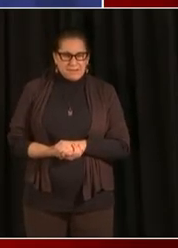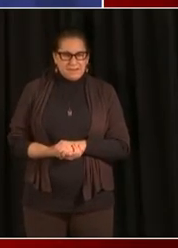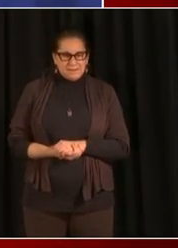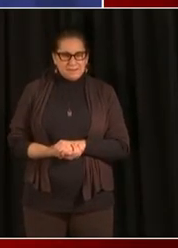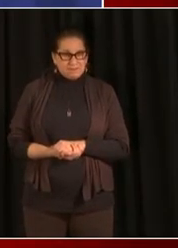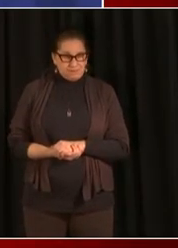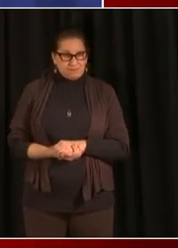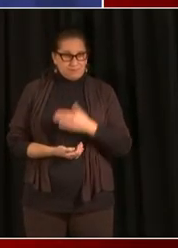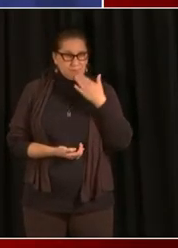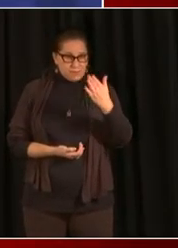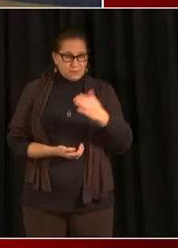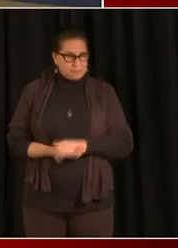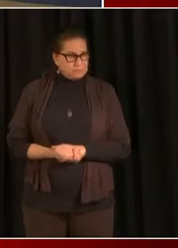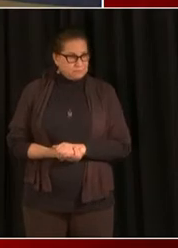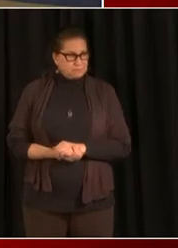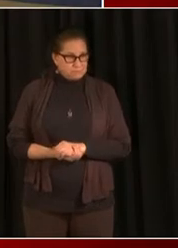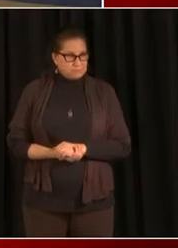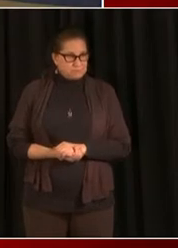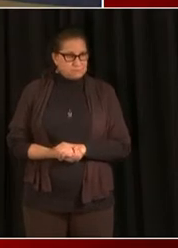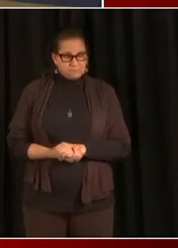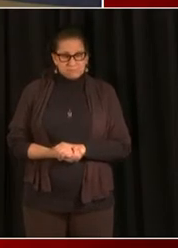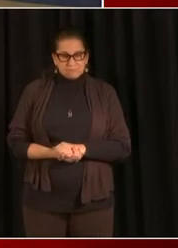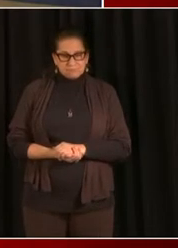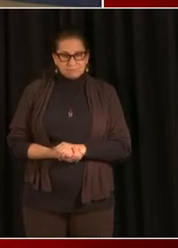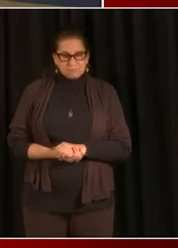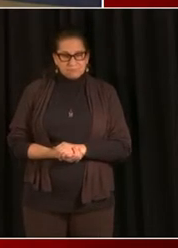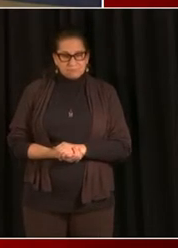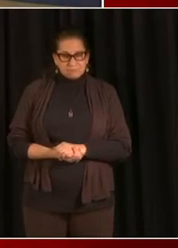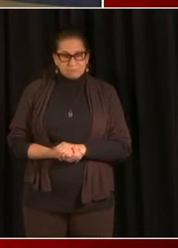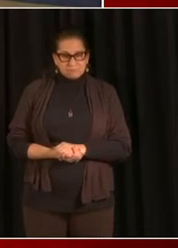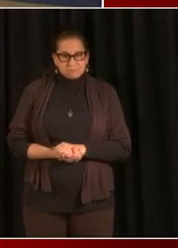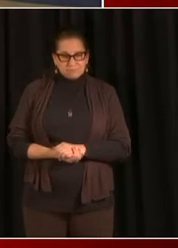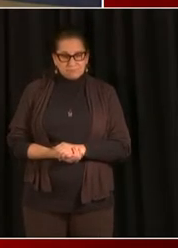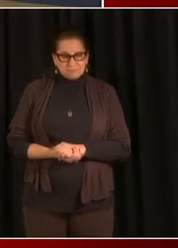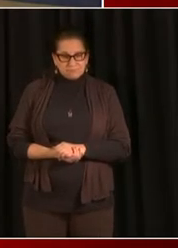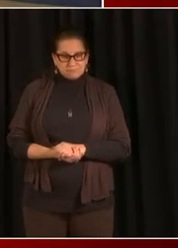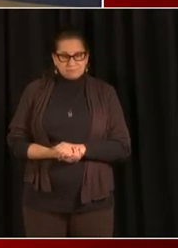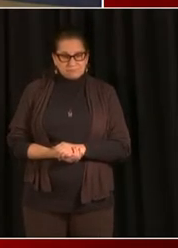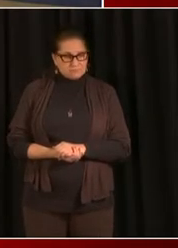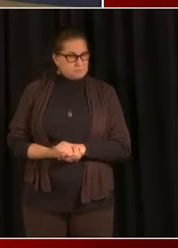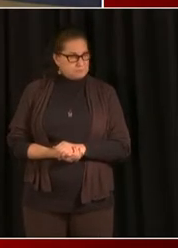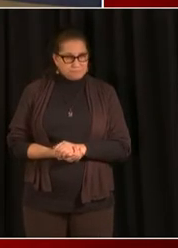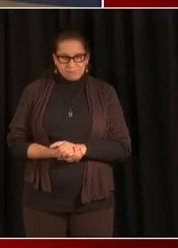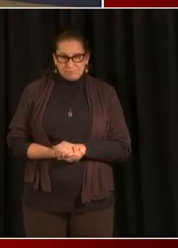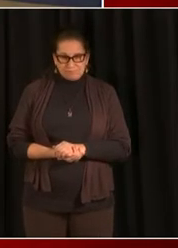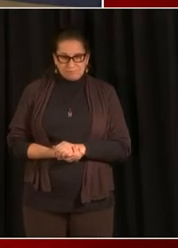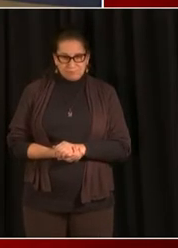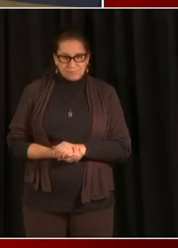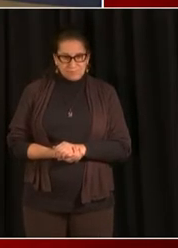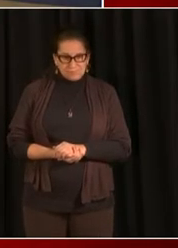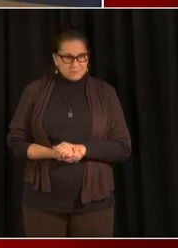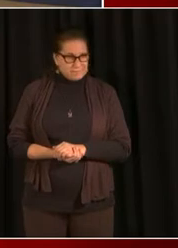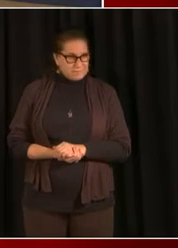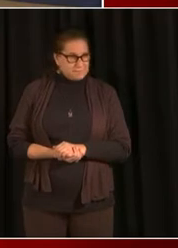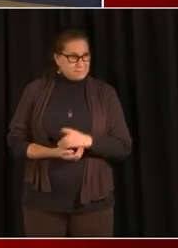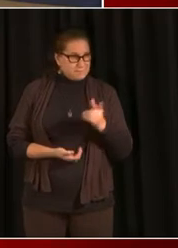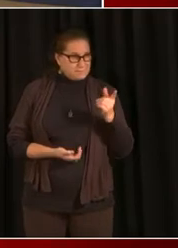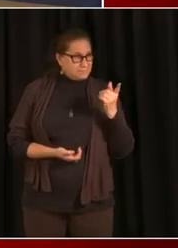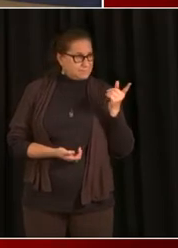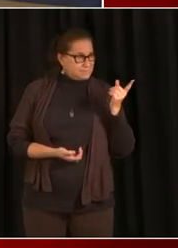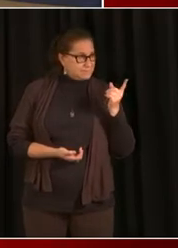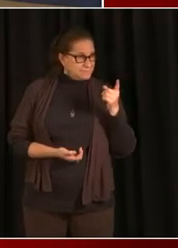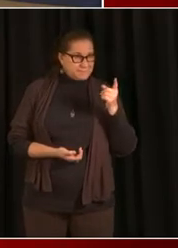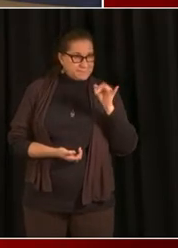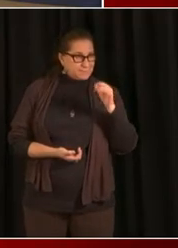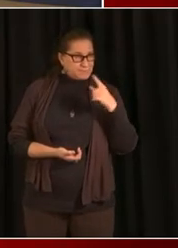let my guests catch on, but if you're shaking your head a lot, I'm going to call on you. And Anika, I saw you shaking your head a lot as Reynolds